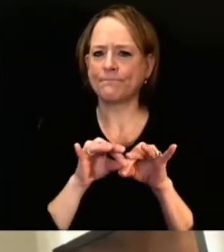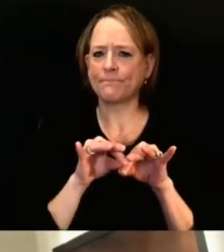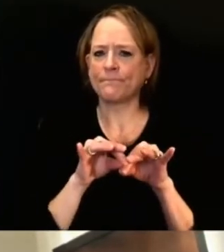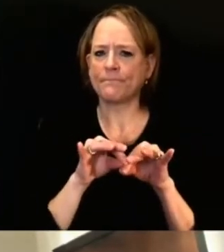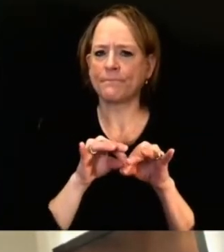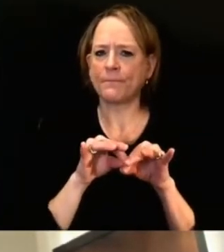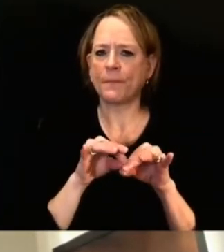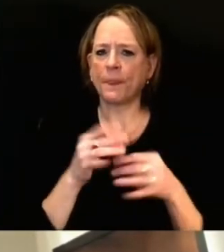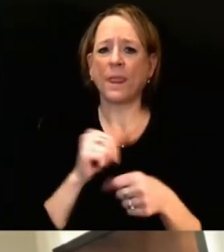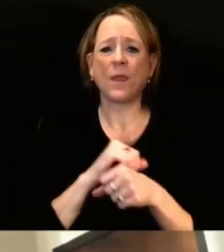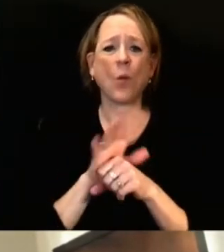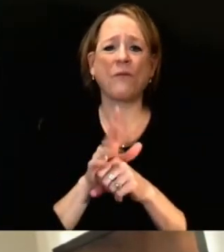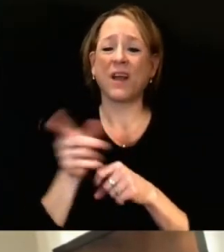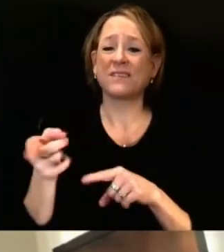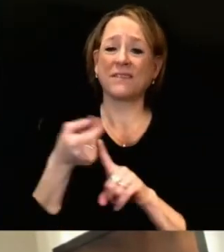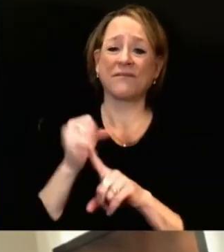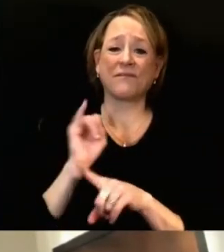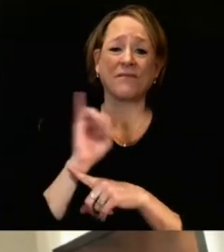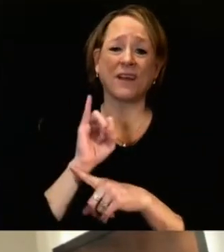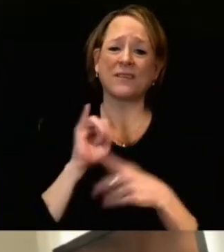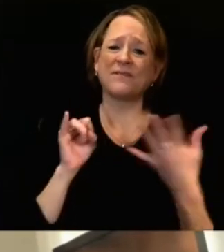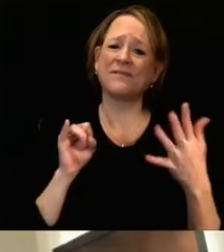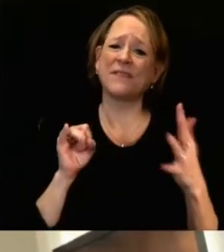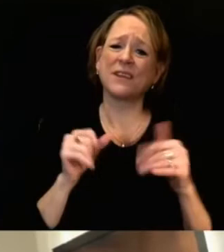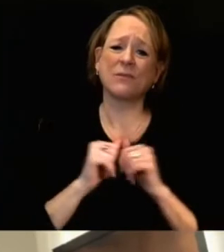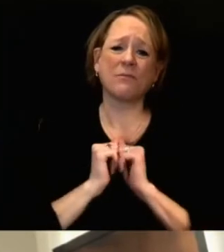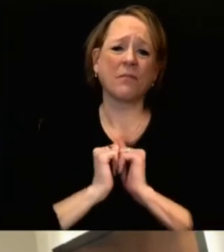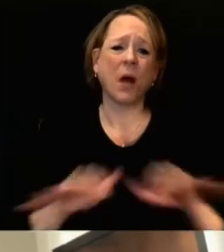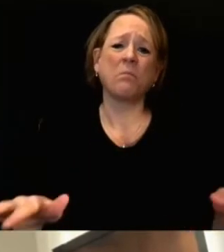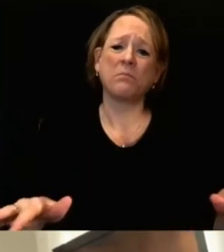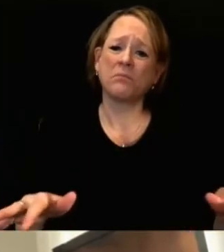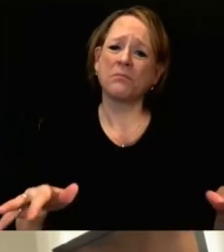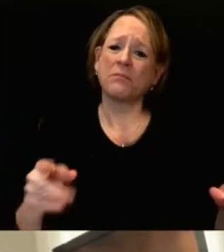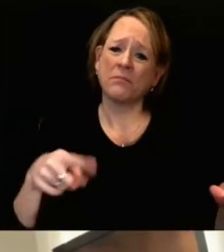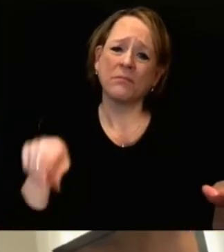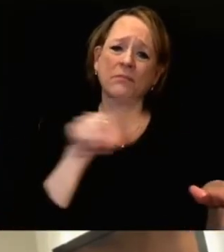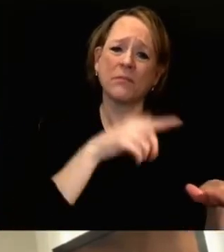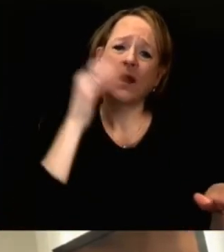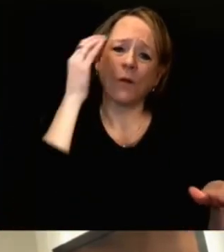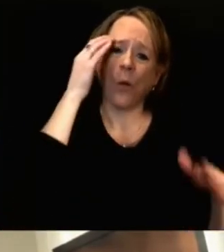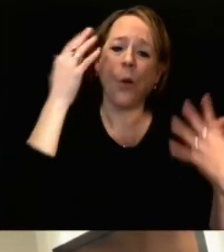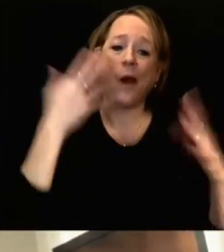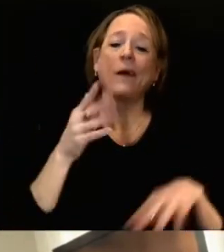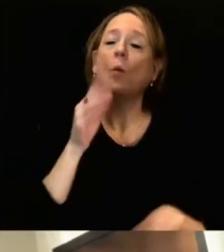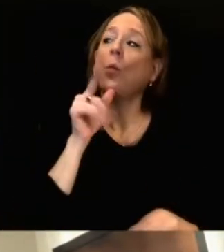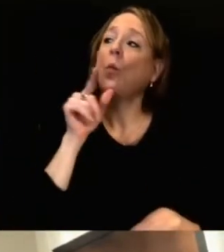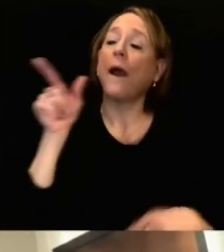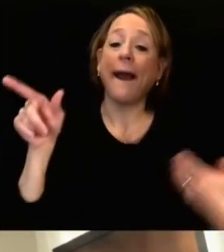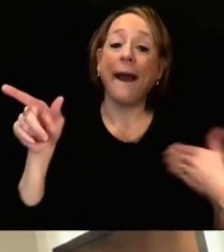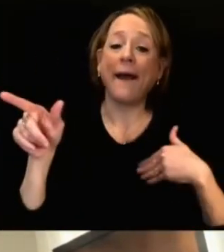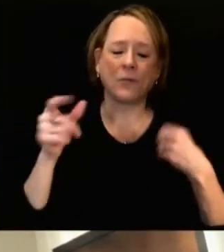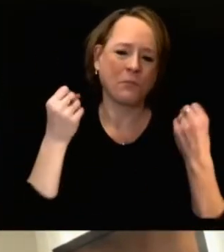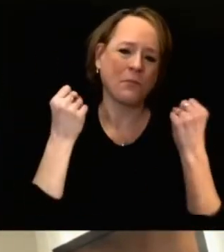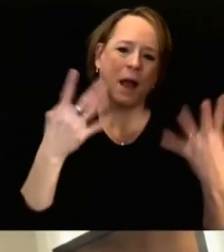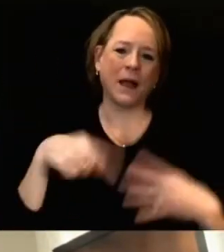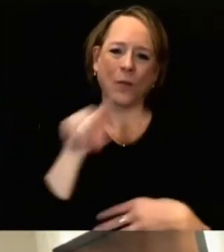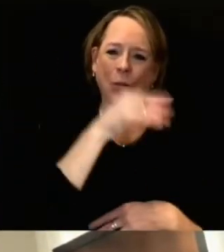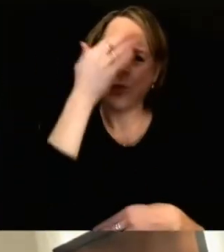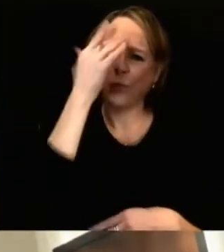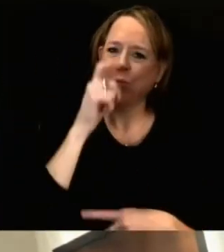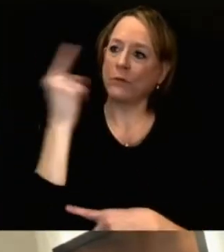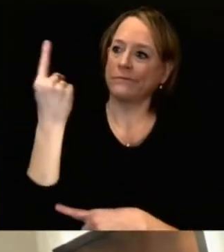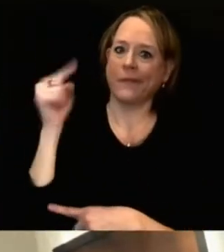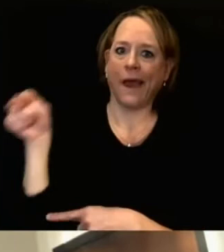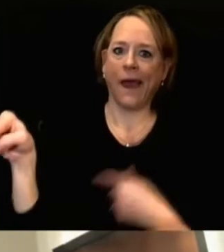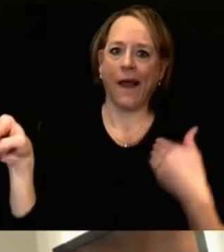tests positive for COVID-19, even if they're vaccinated and boosted. Like, that's happening a lot right now. And his point is really